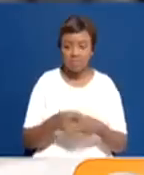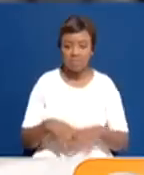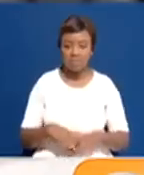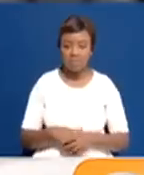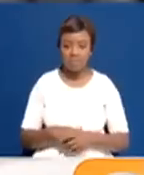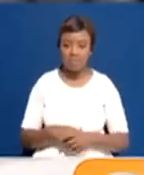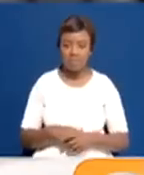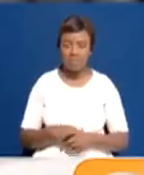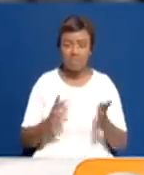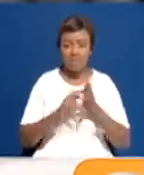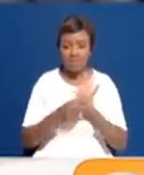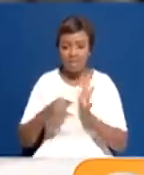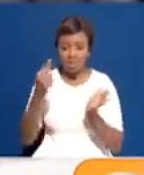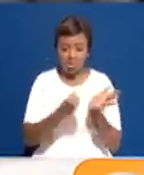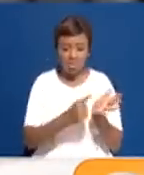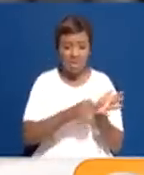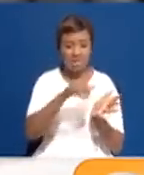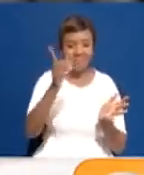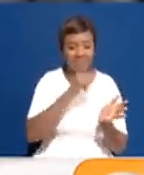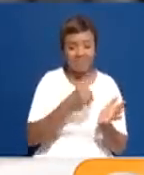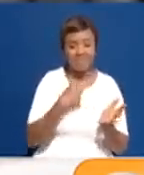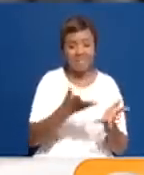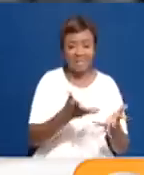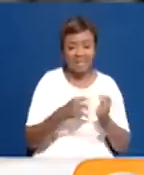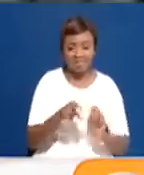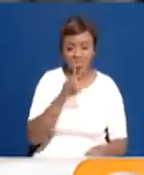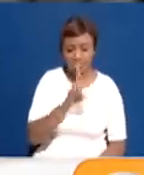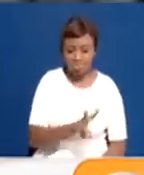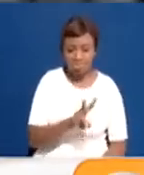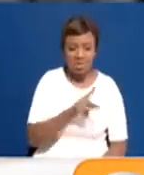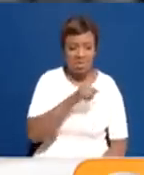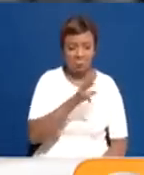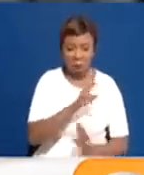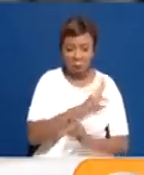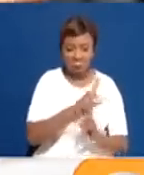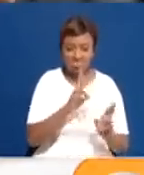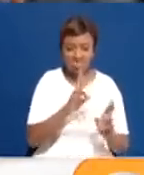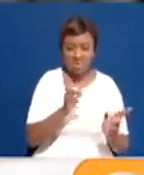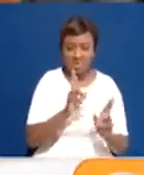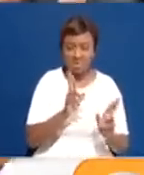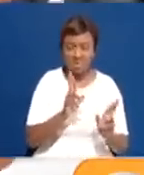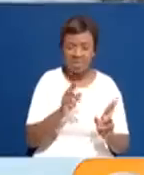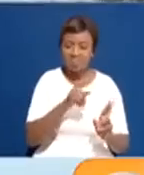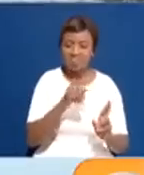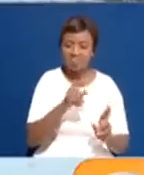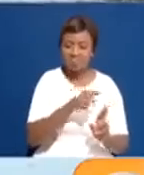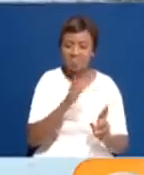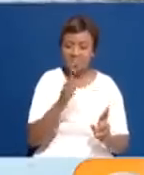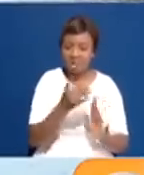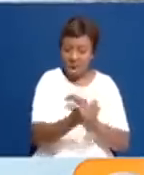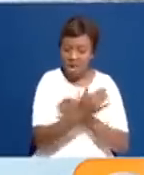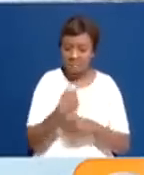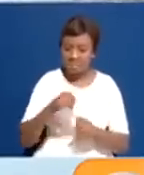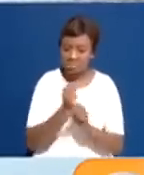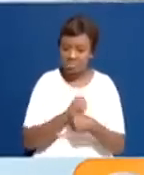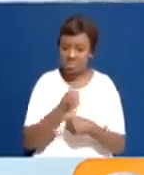cargo. So Uganda already has a requirement of two. They have already started interesting us. That was done almost 2 days ago. Even as